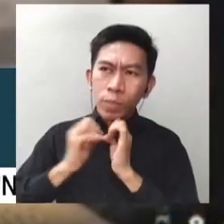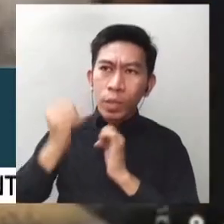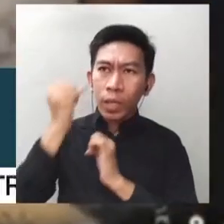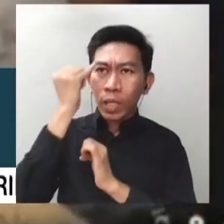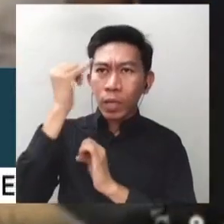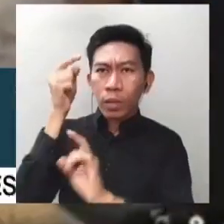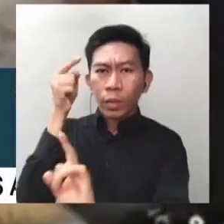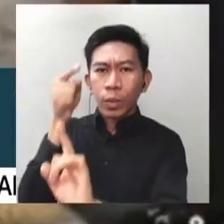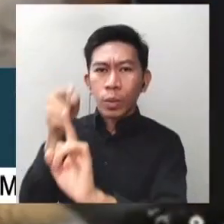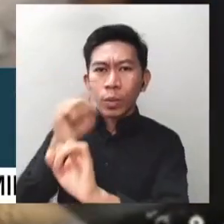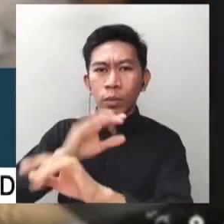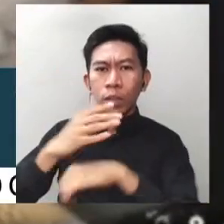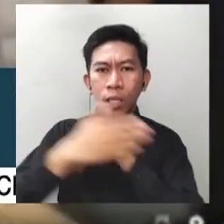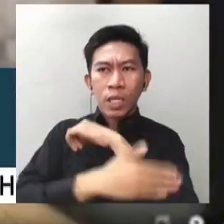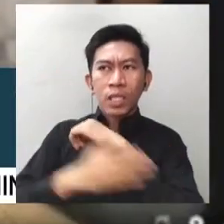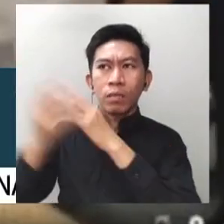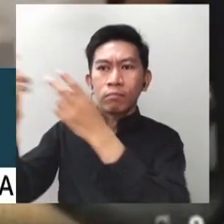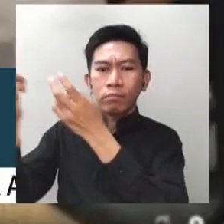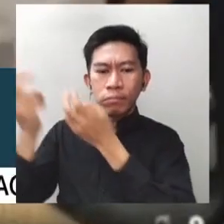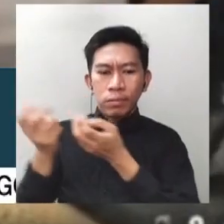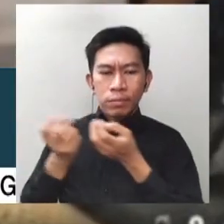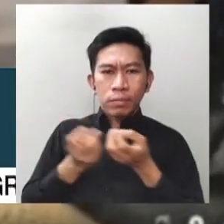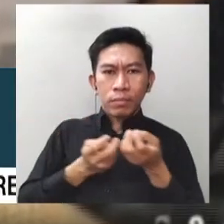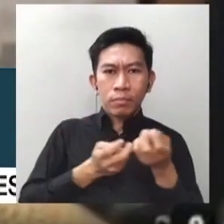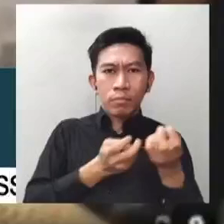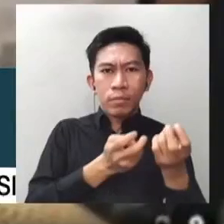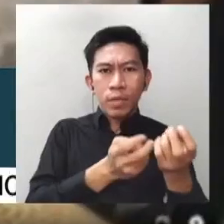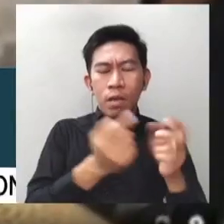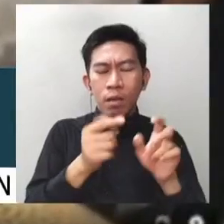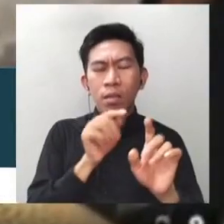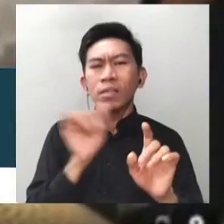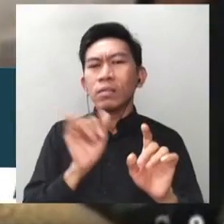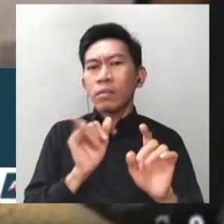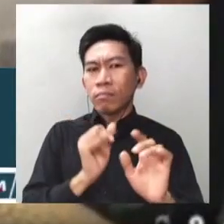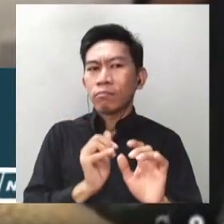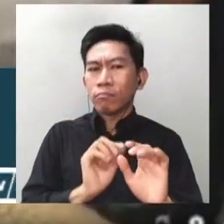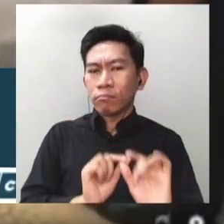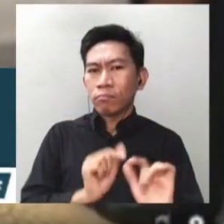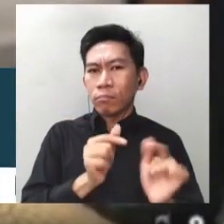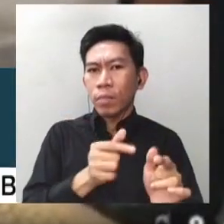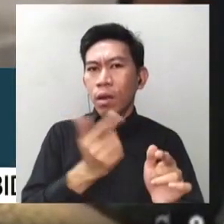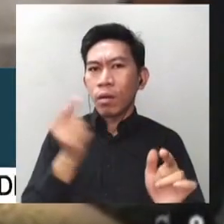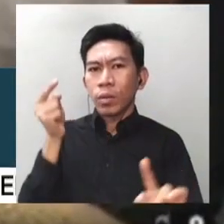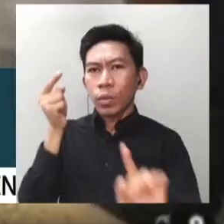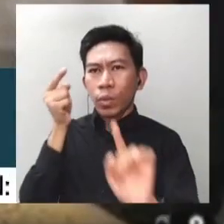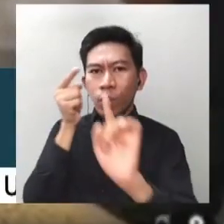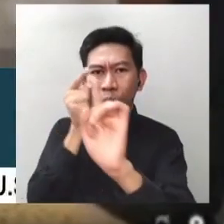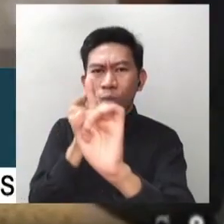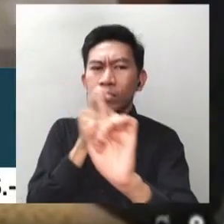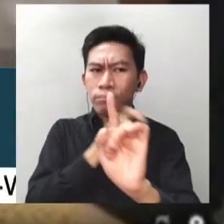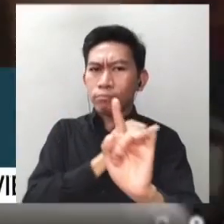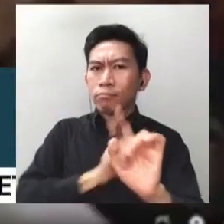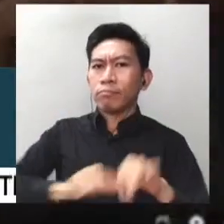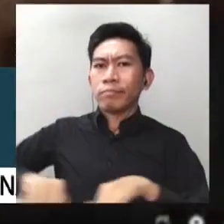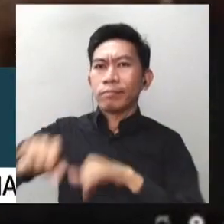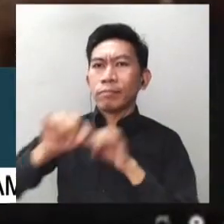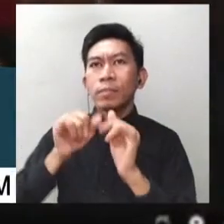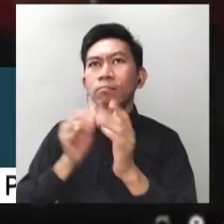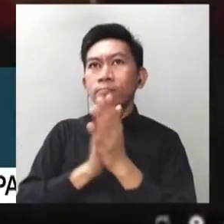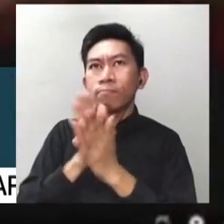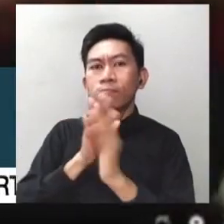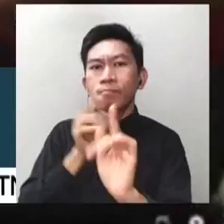leaders and government officials into aspiring for greater roles and more meaningful endeavors, much like how these have inspired